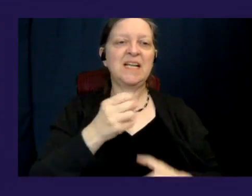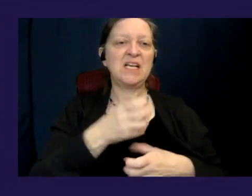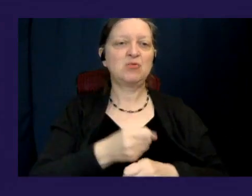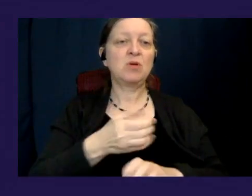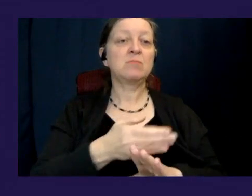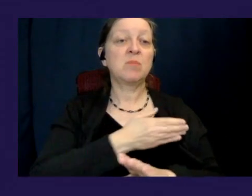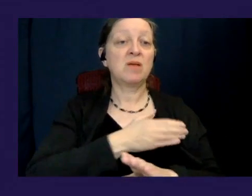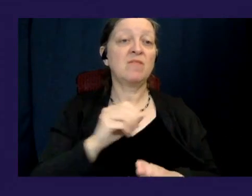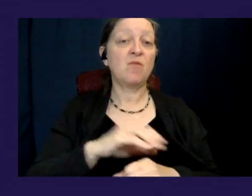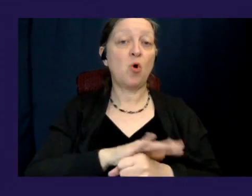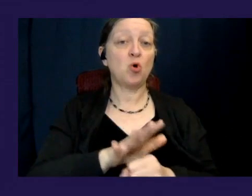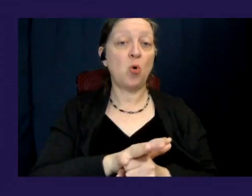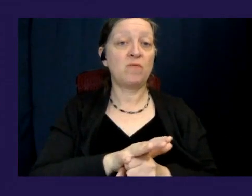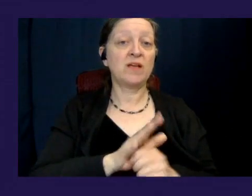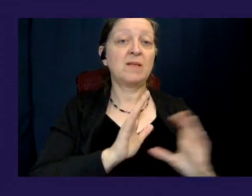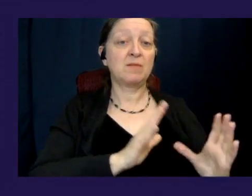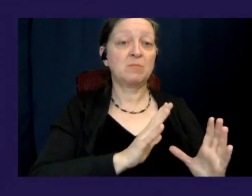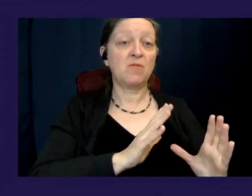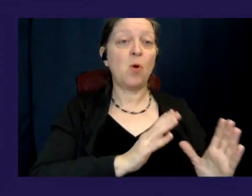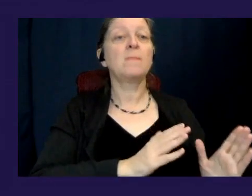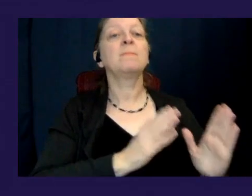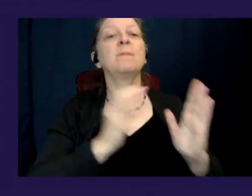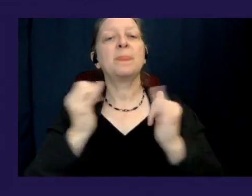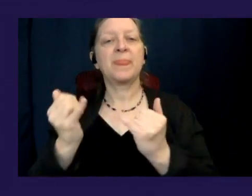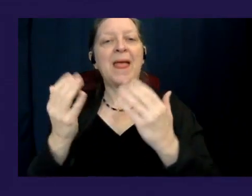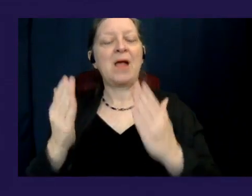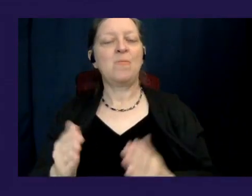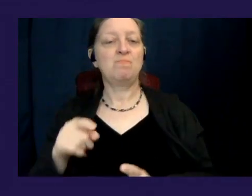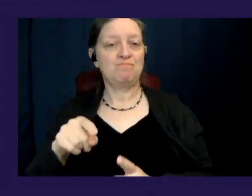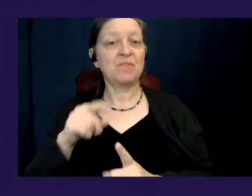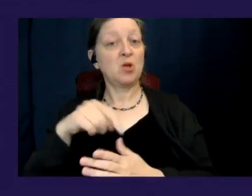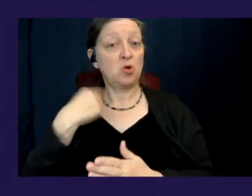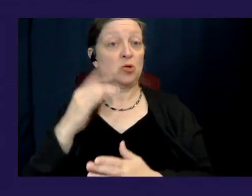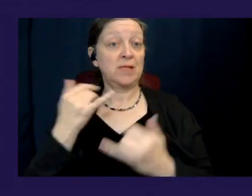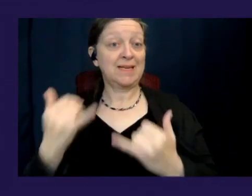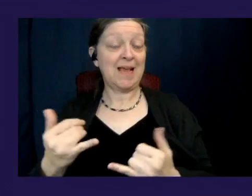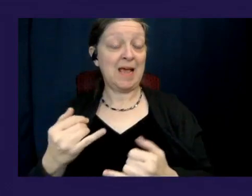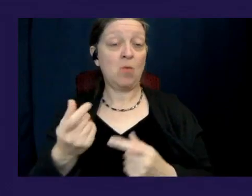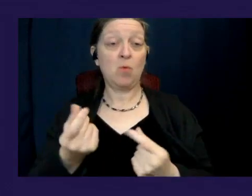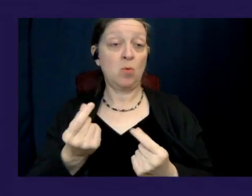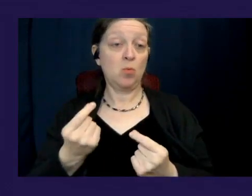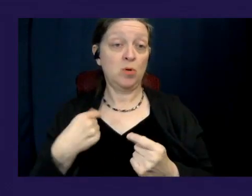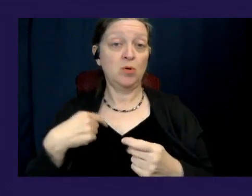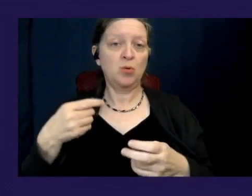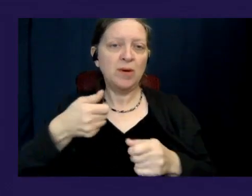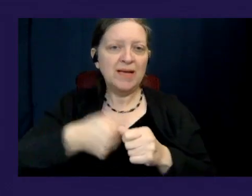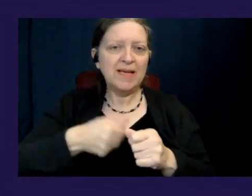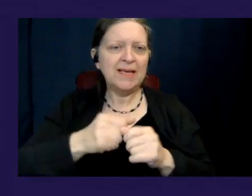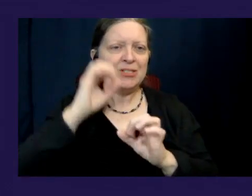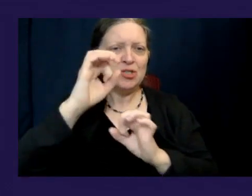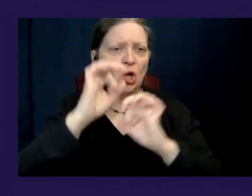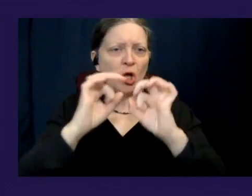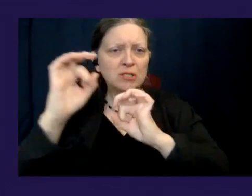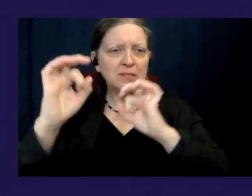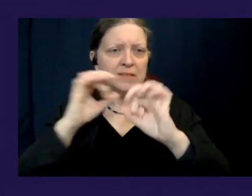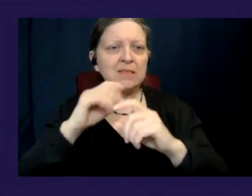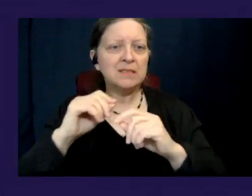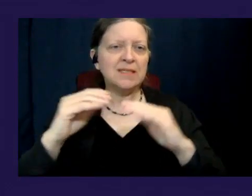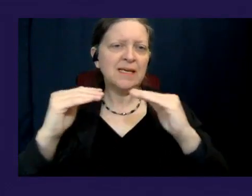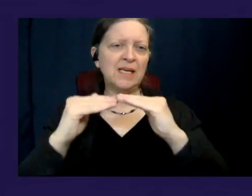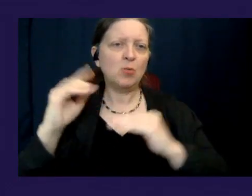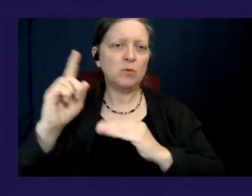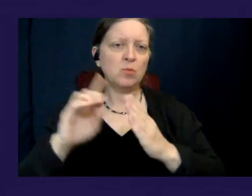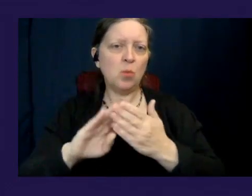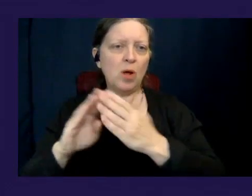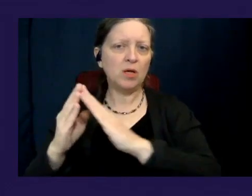looks like now. And what I've done is I've extracted out lots of little dots. Each one of these dots is a community. This is what it looks, this